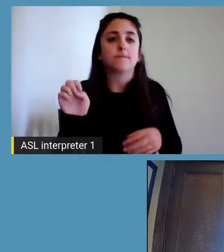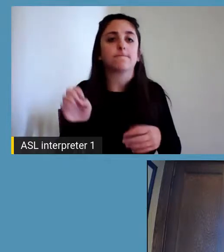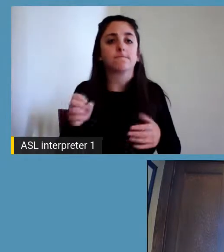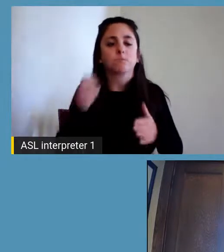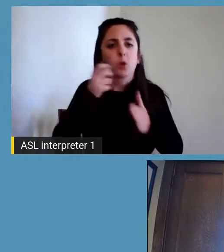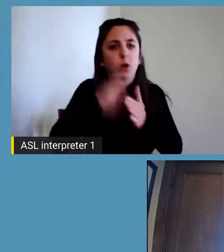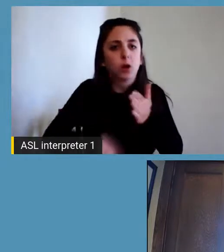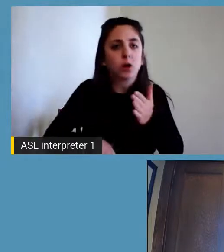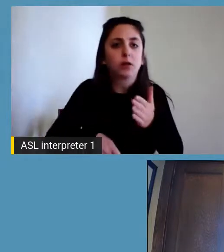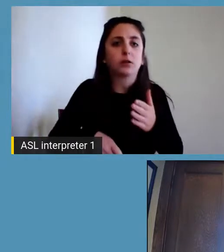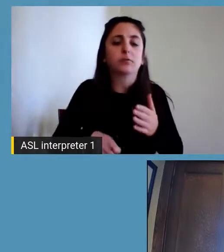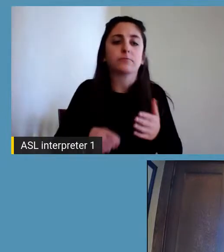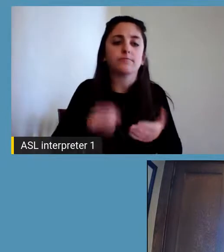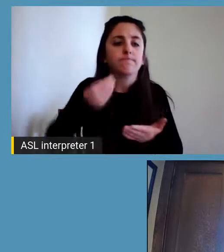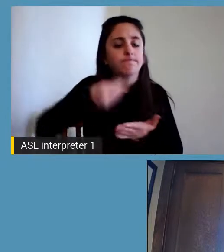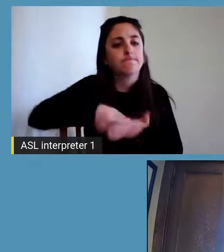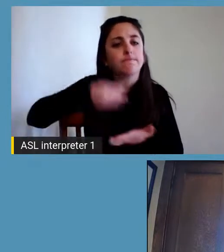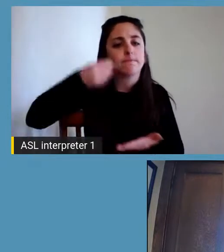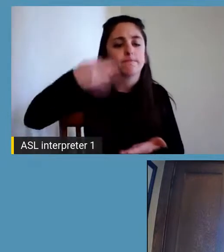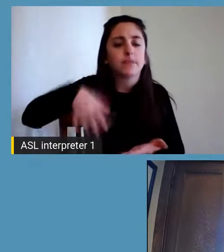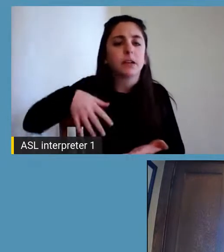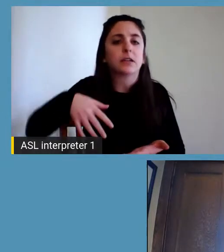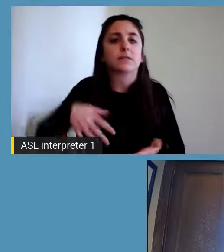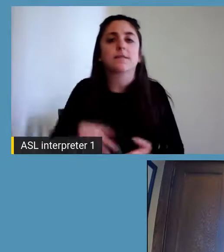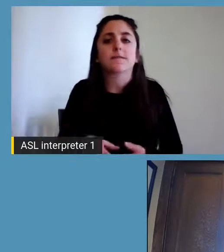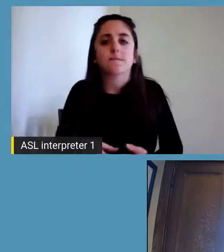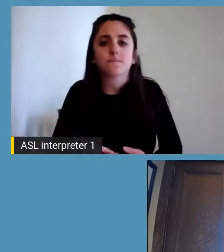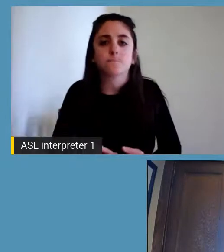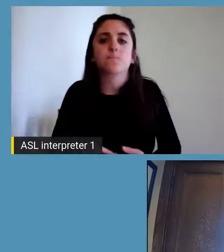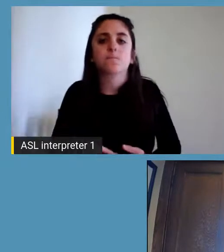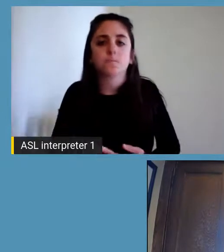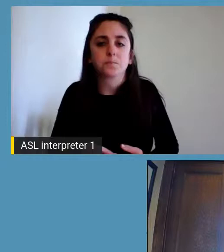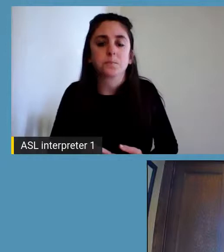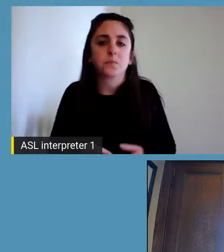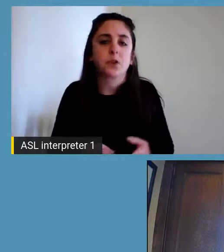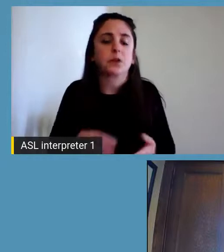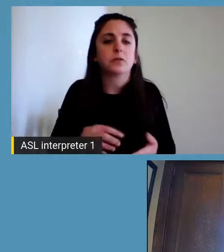start learning how to do it. And they have.